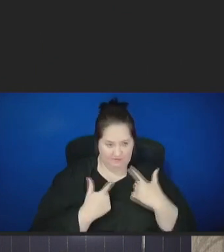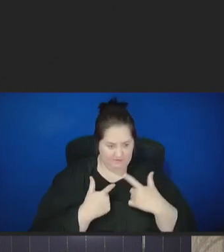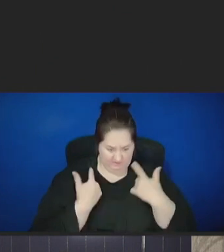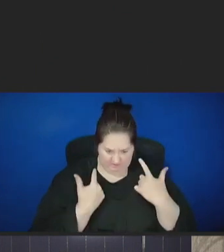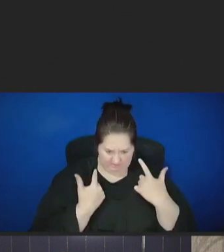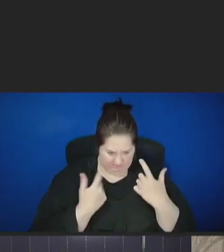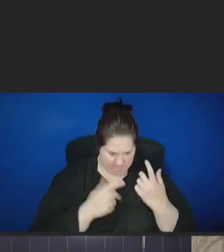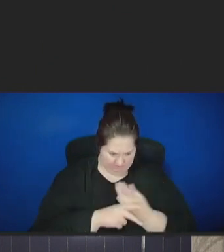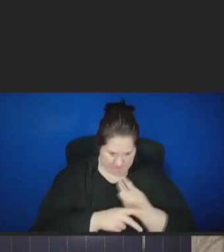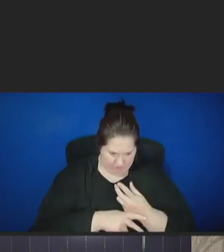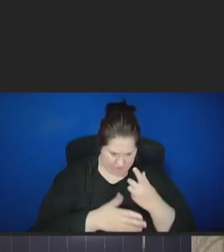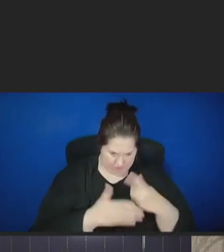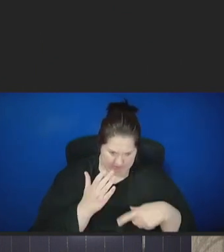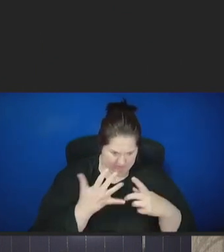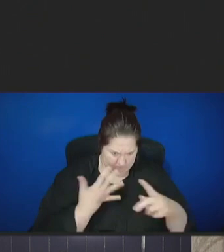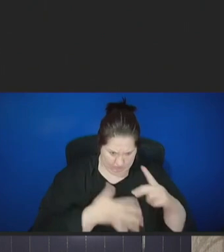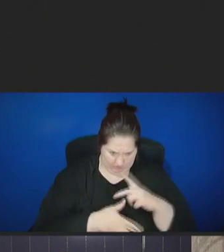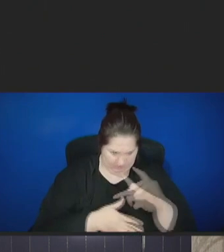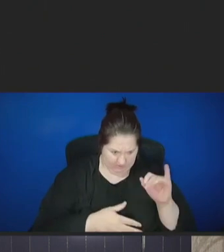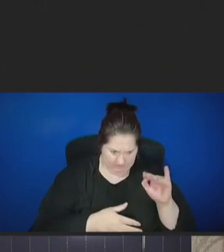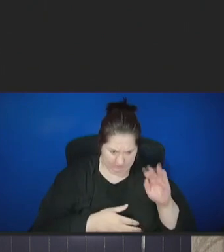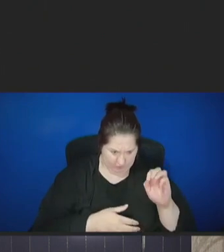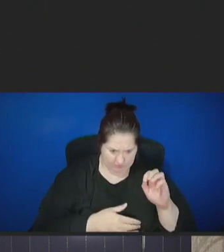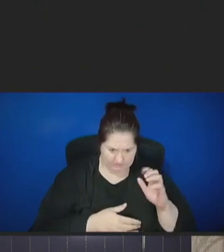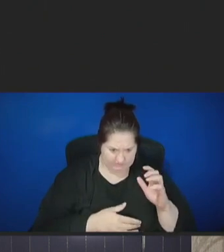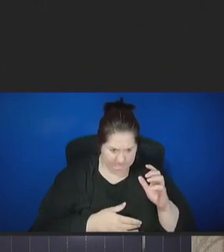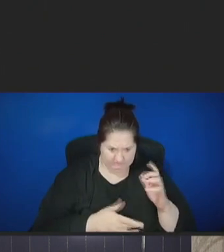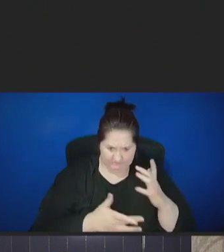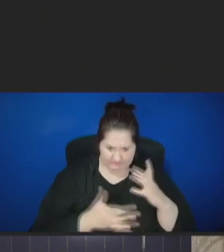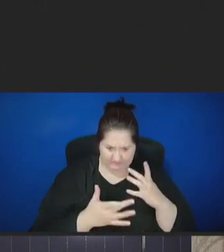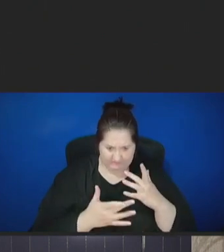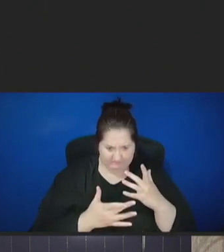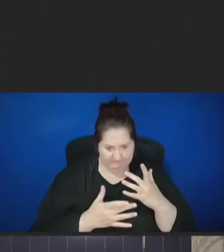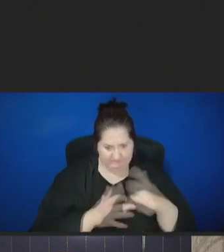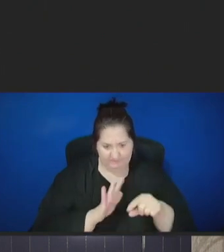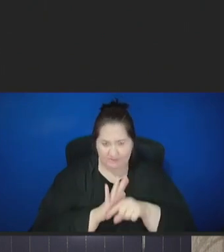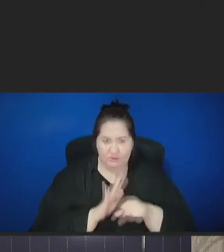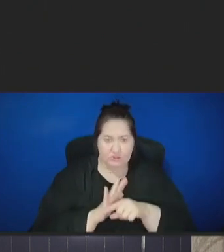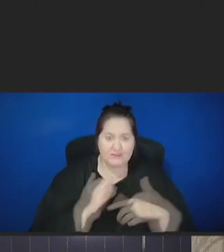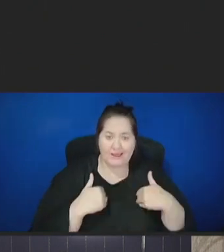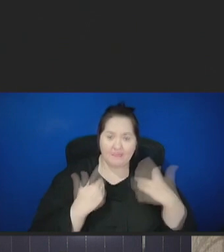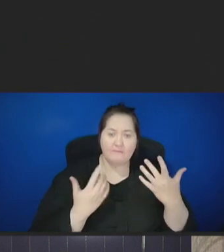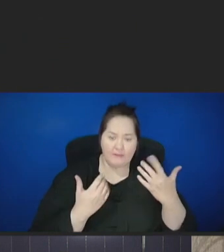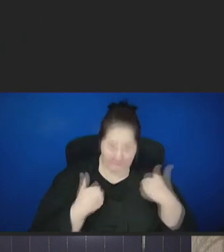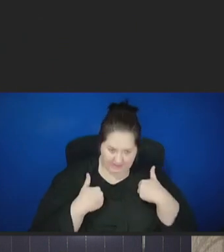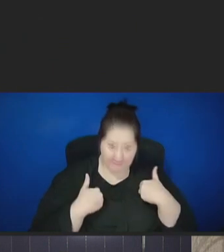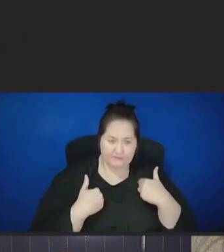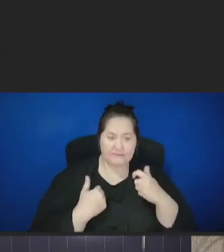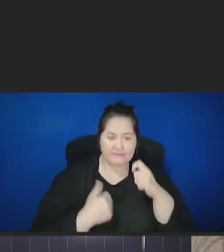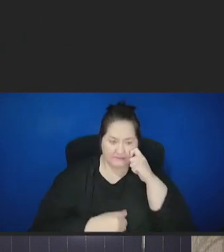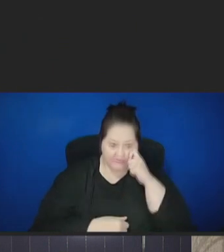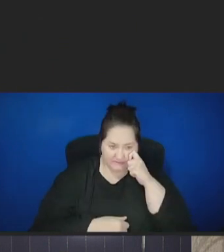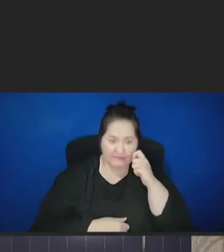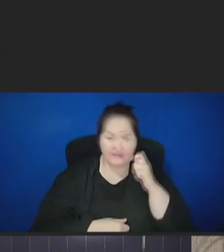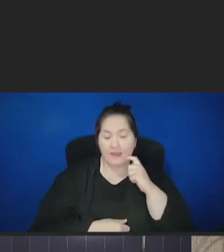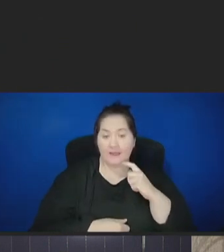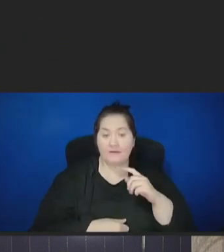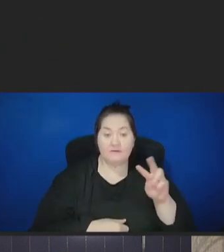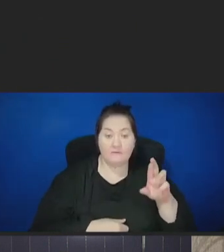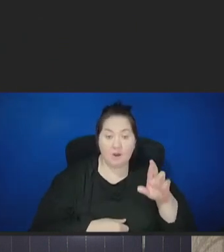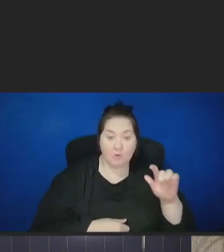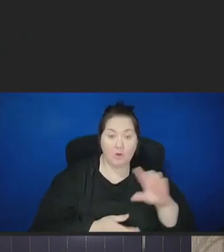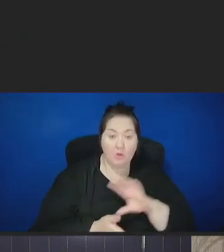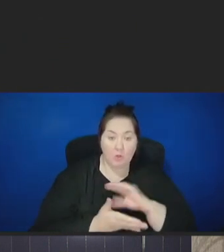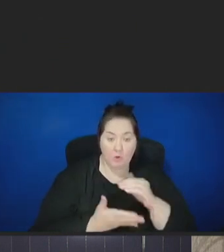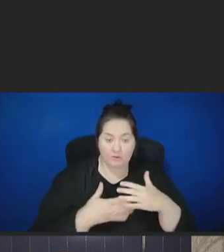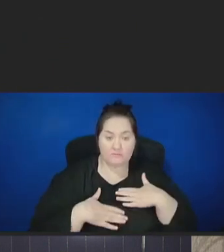out what primary immune deficiency my son had, but we do know that he had an immune deficiency because his skin and his viral load in his